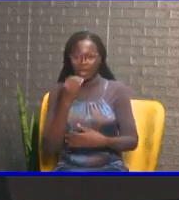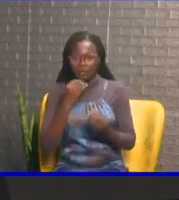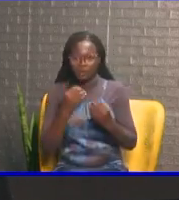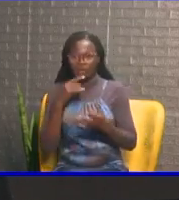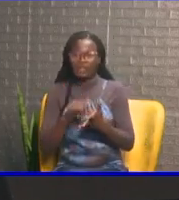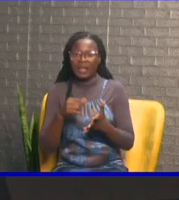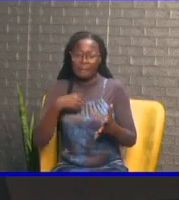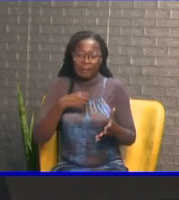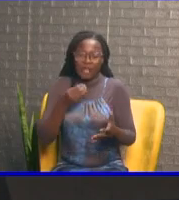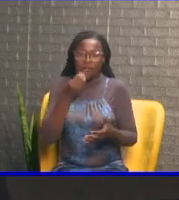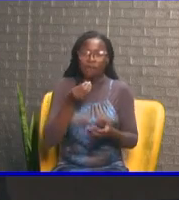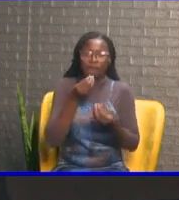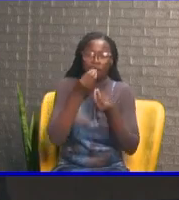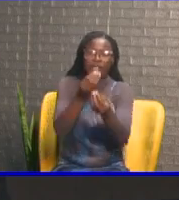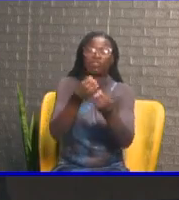two diets.